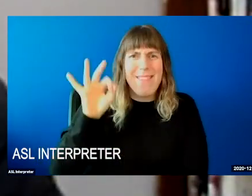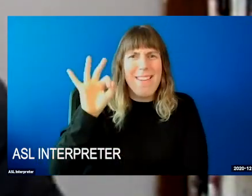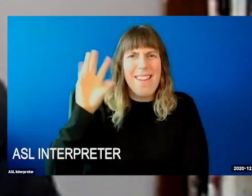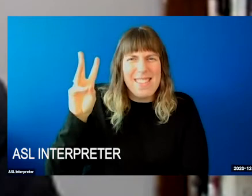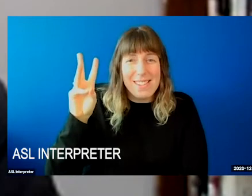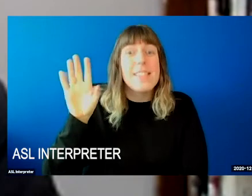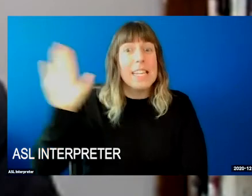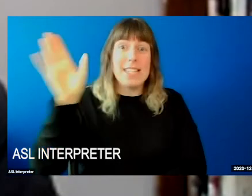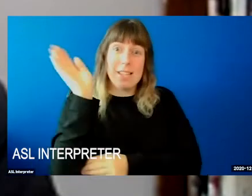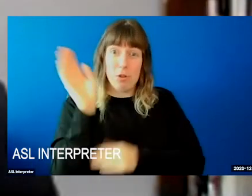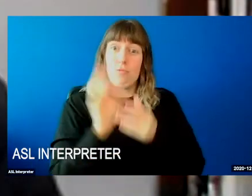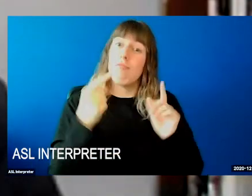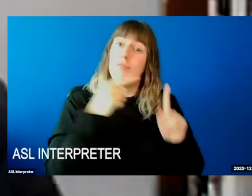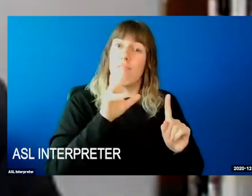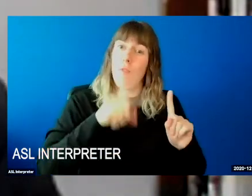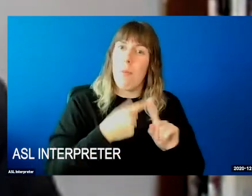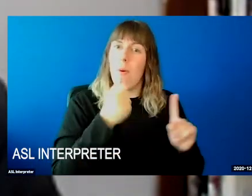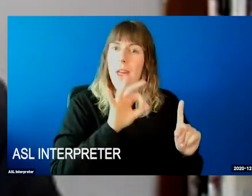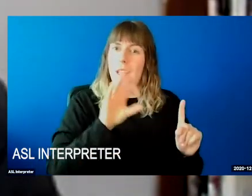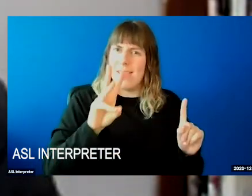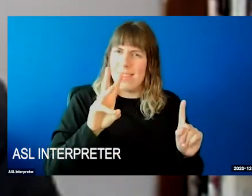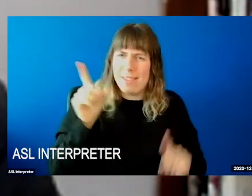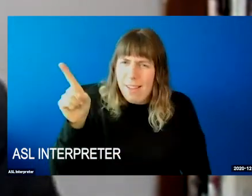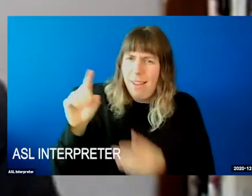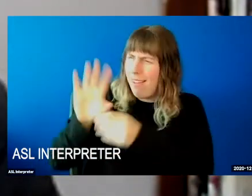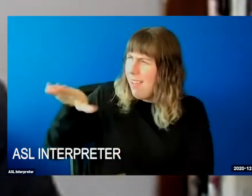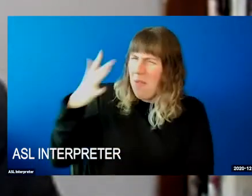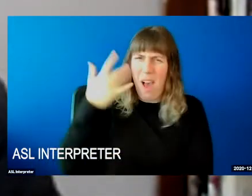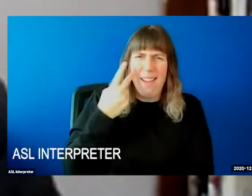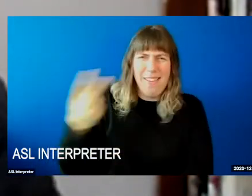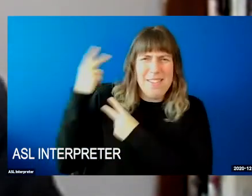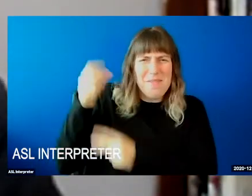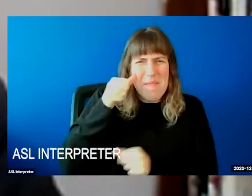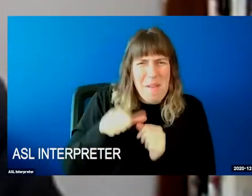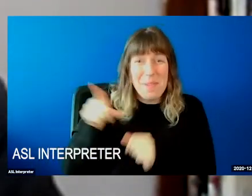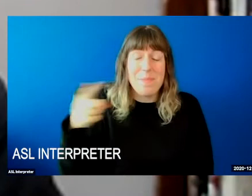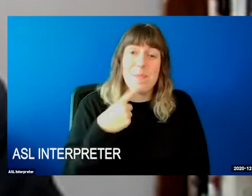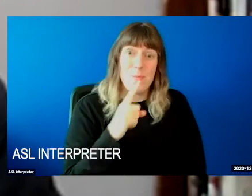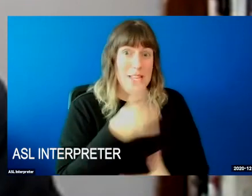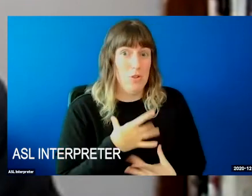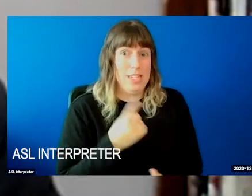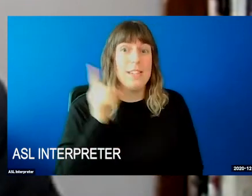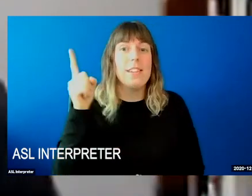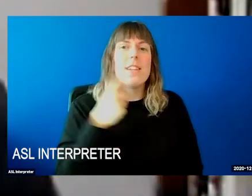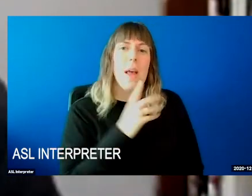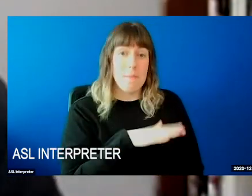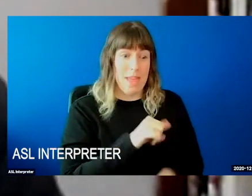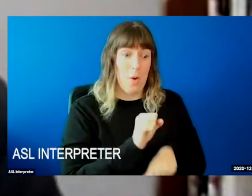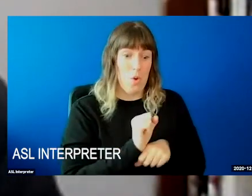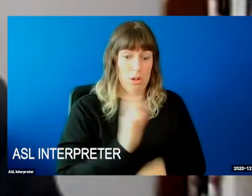he had referred to it in a speech. And he gave a very interesting answer. He said, the reason I keep remembering that work and keep referring to